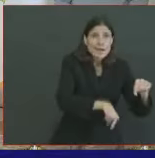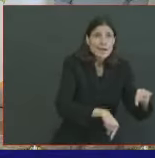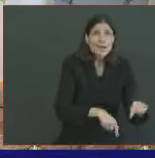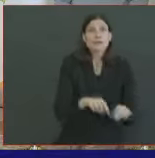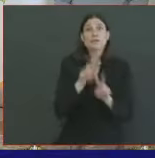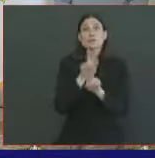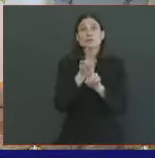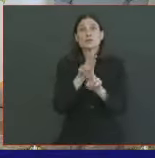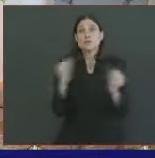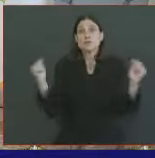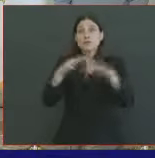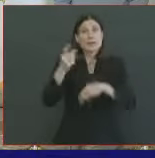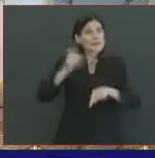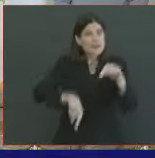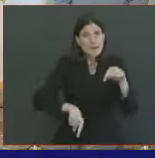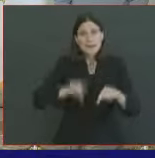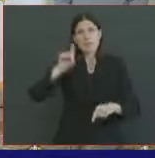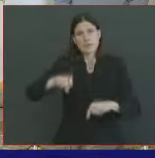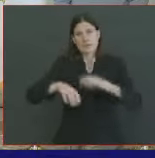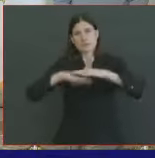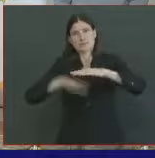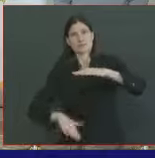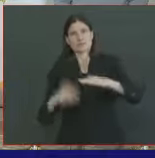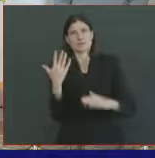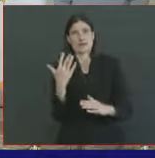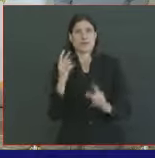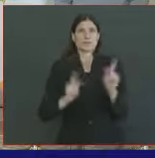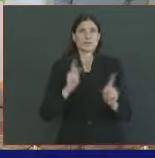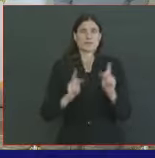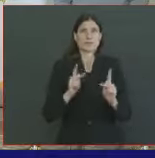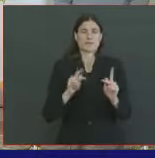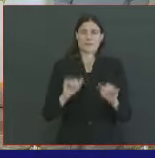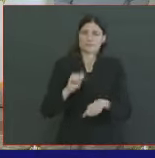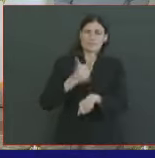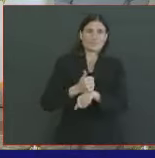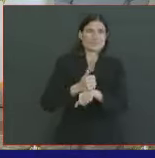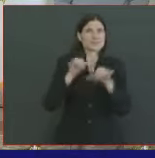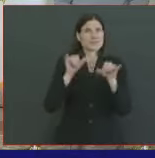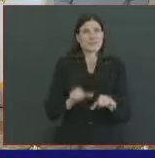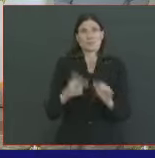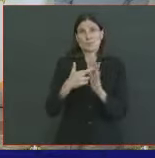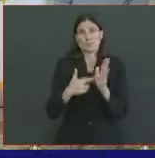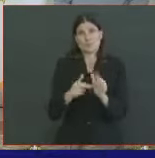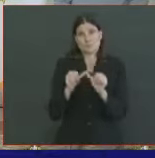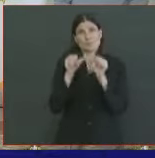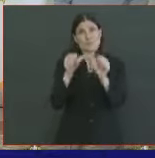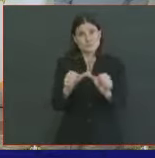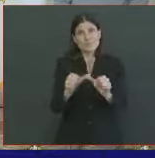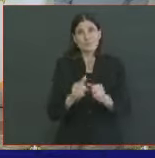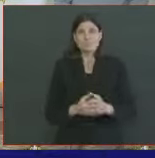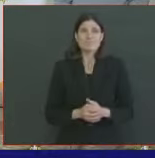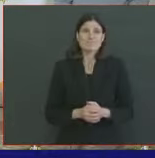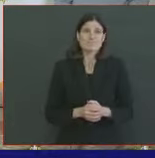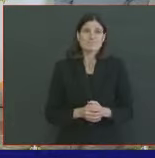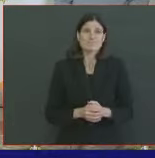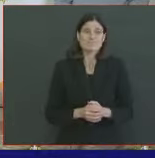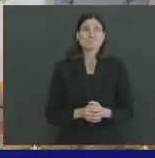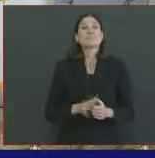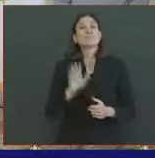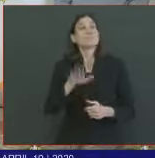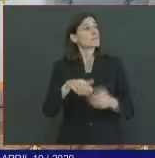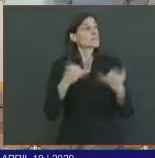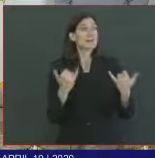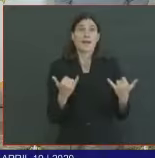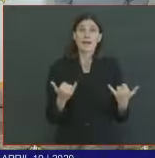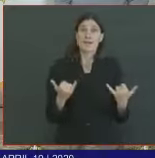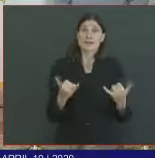Today is a Sunday. It's a day that I hope most of you are able to take off from work and relax a little bit.